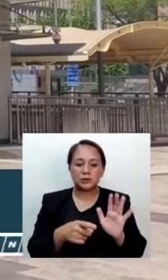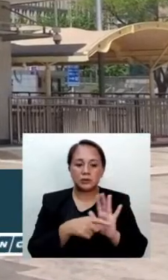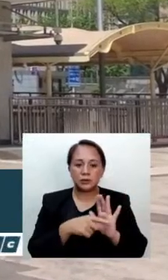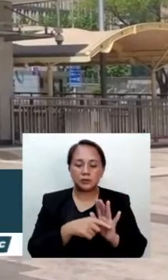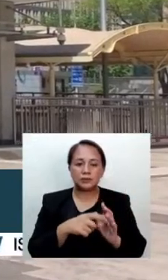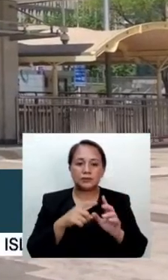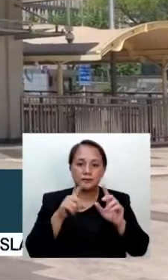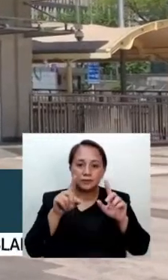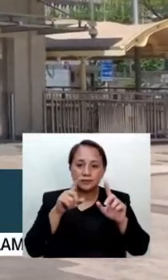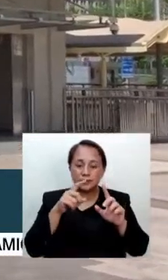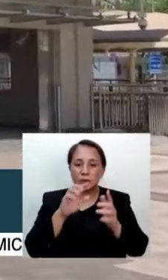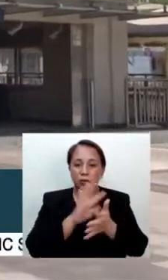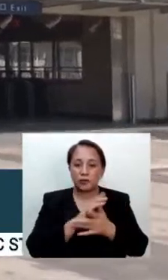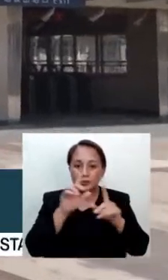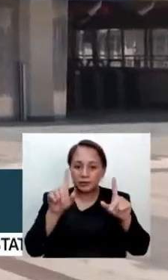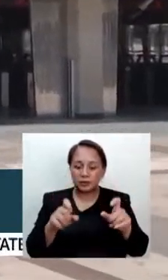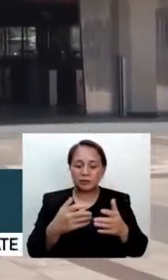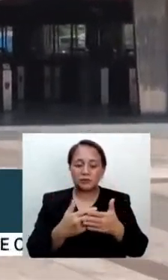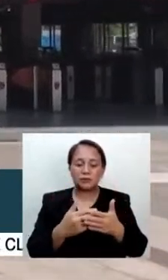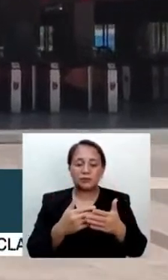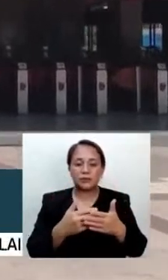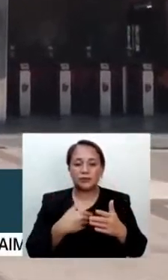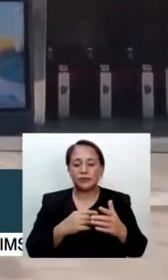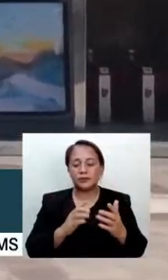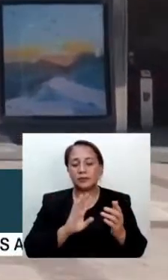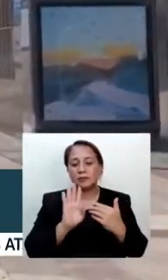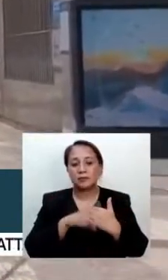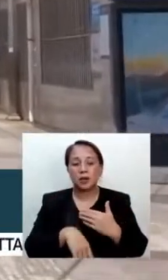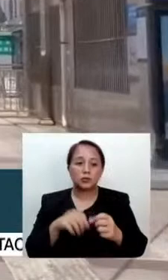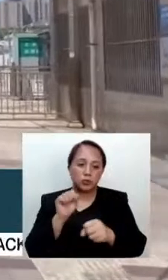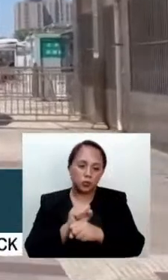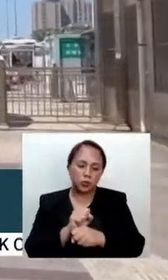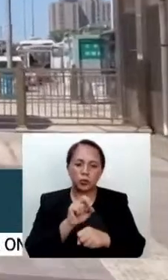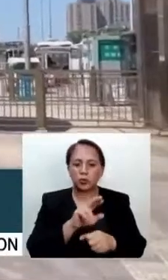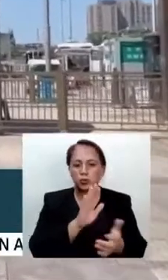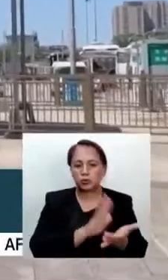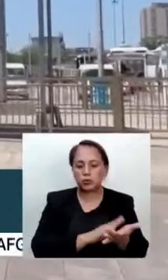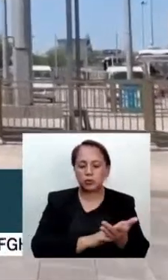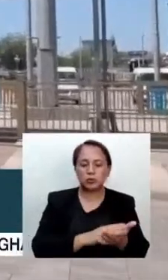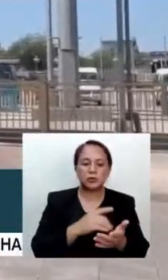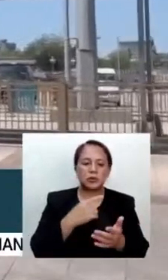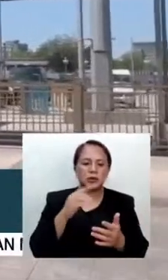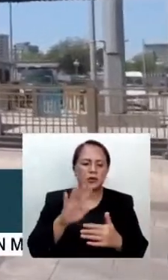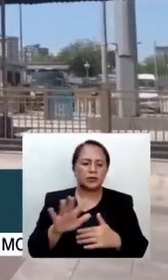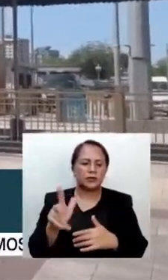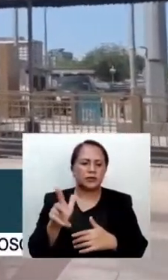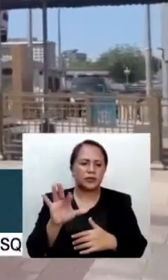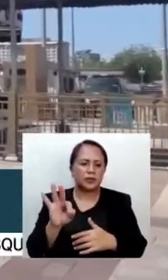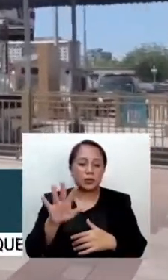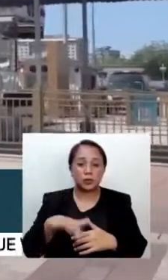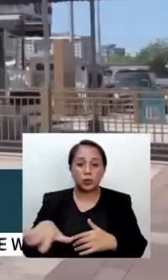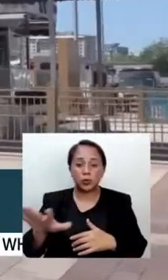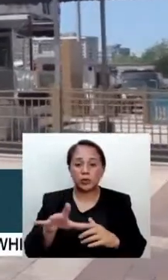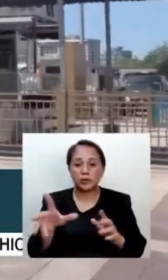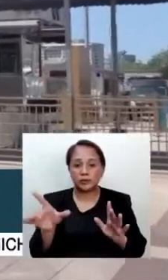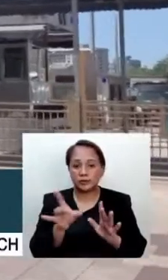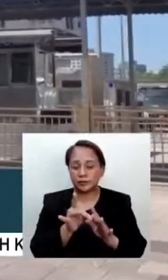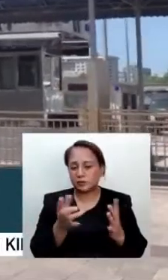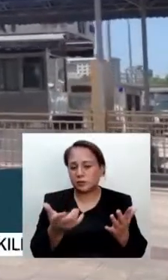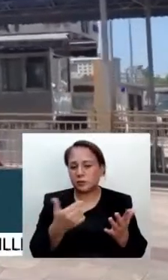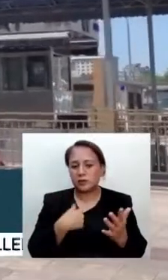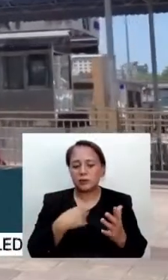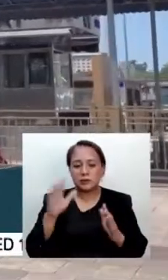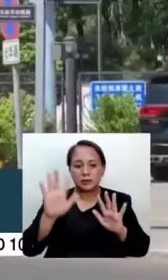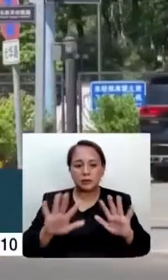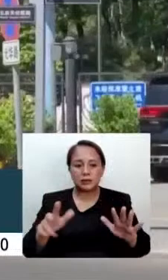test results before returning to work or school. Beijing reported 59 local infections Sunday, the highest number